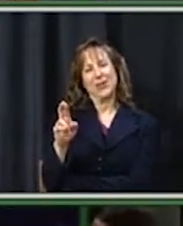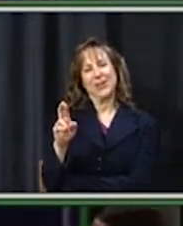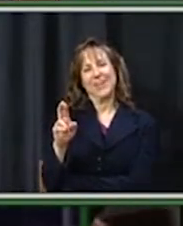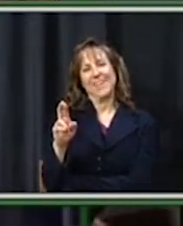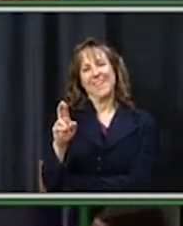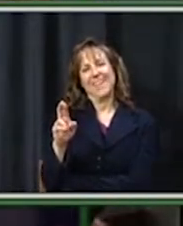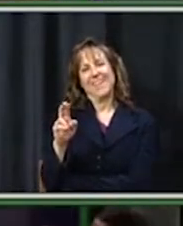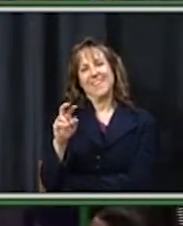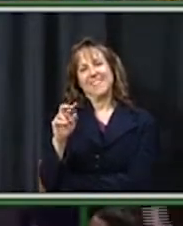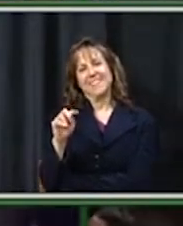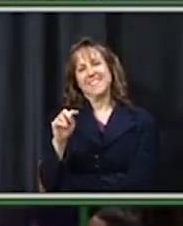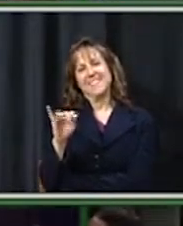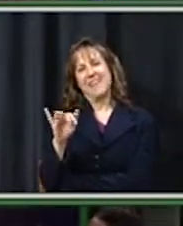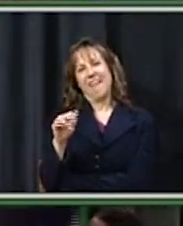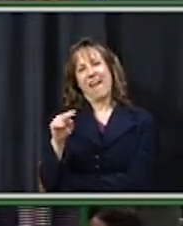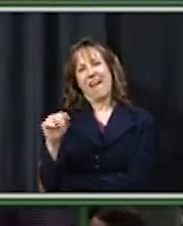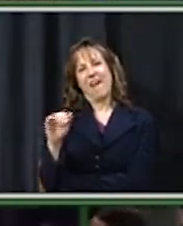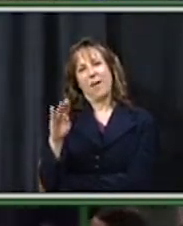Kiana Brewster.